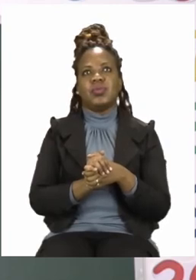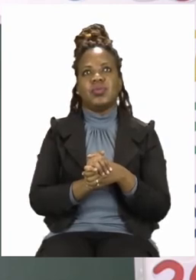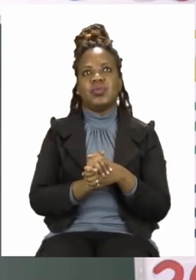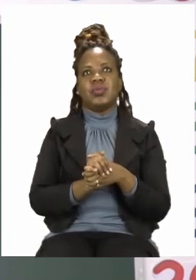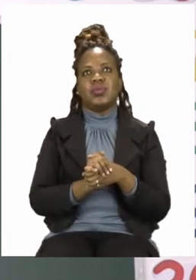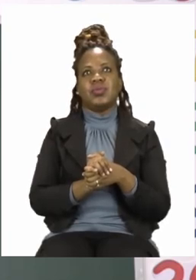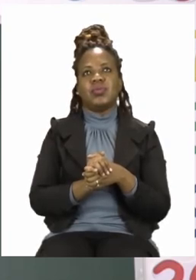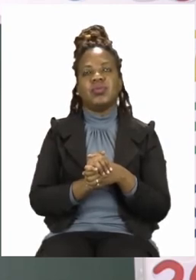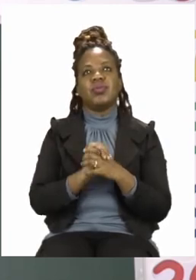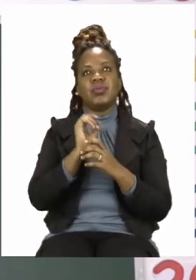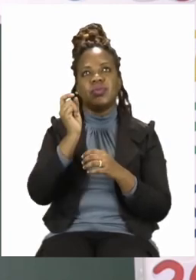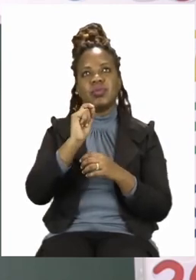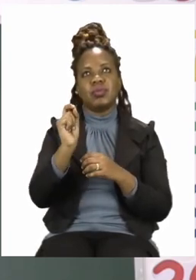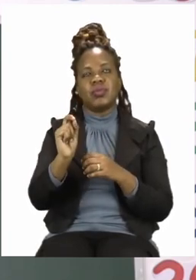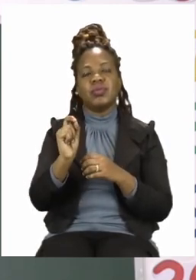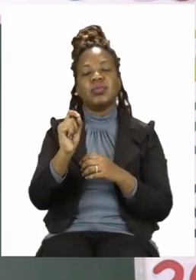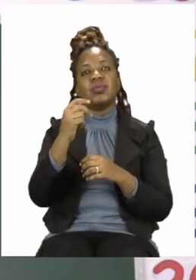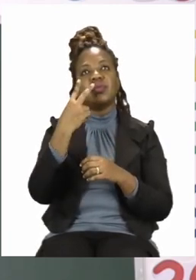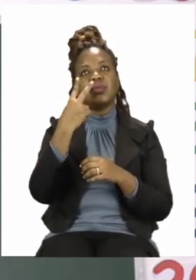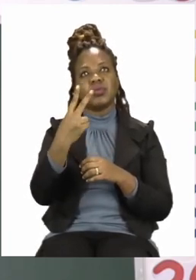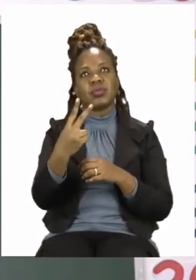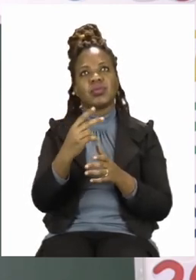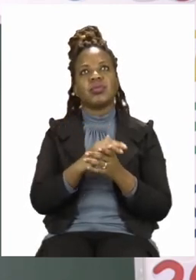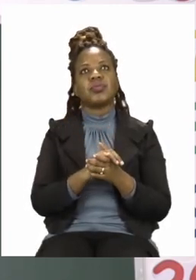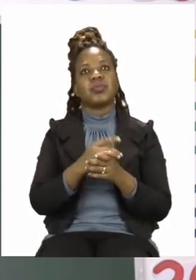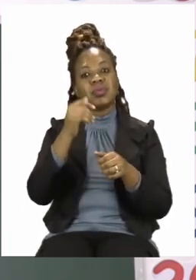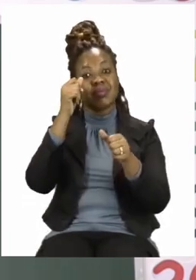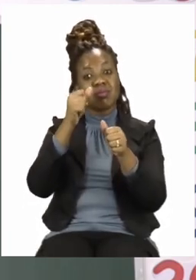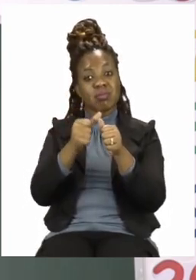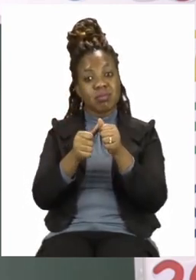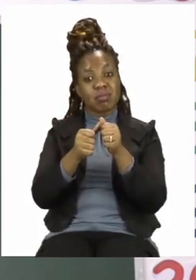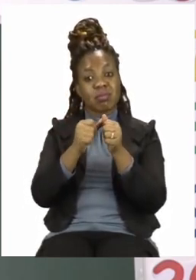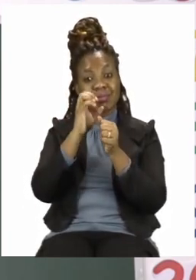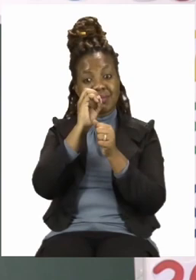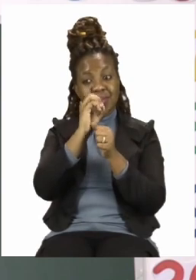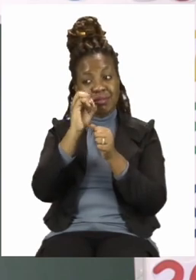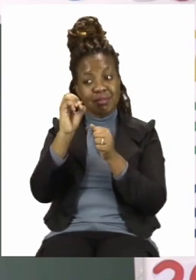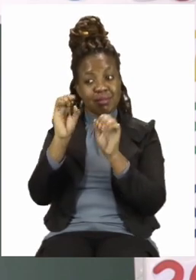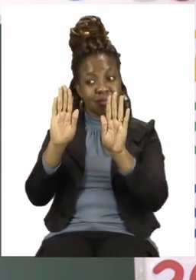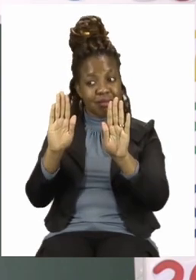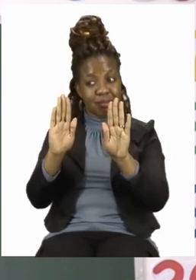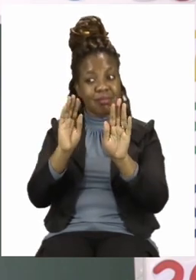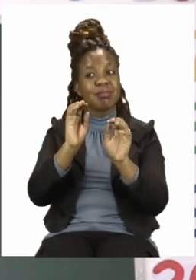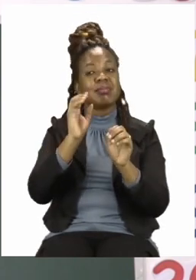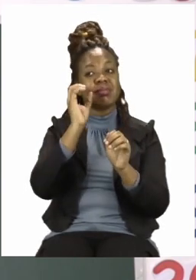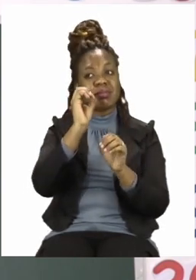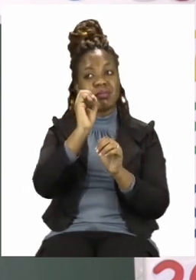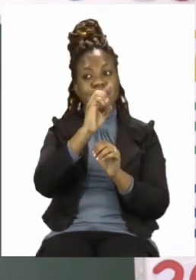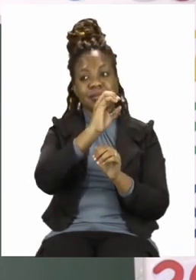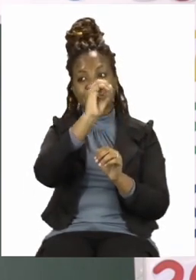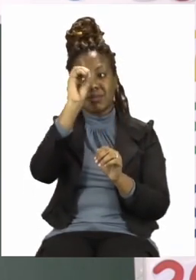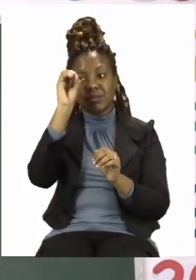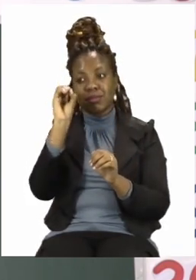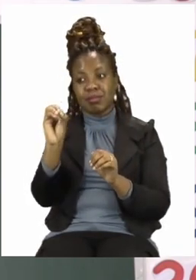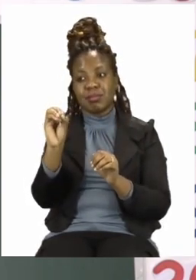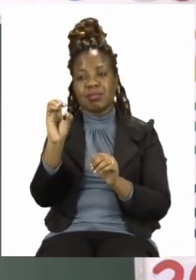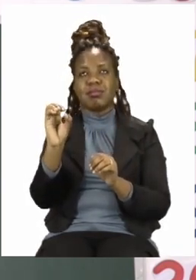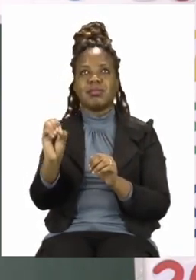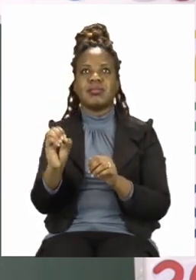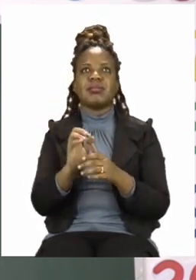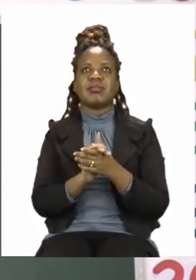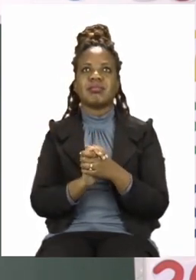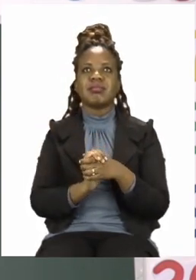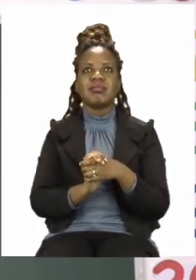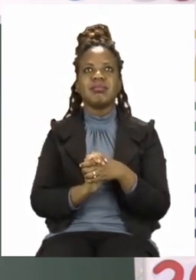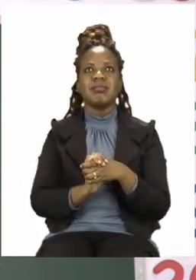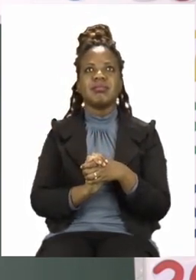2. But because these are decade numbers, every decade number has a zero. So